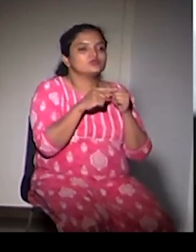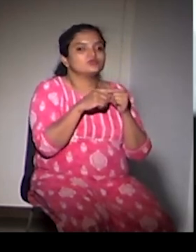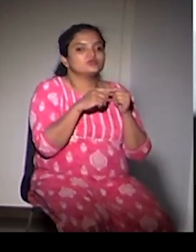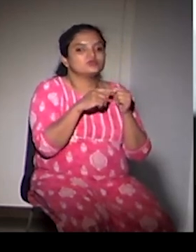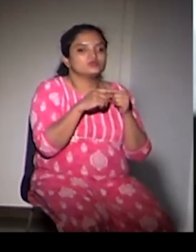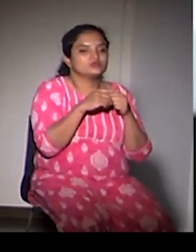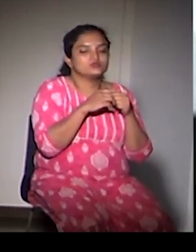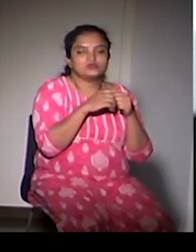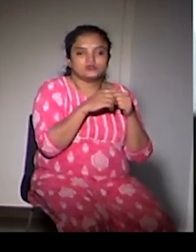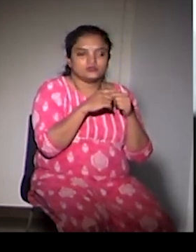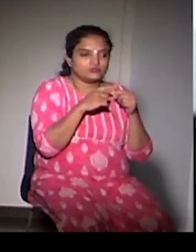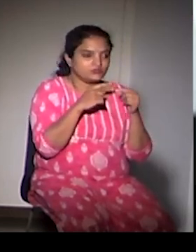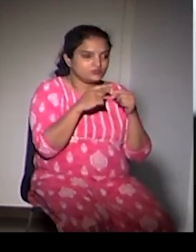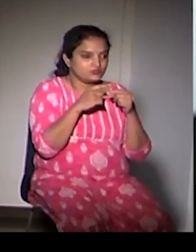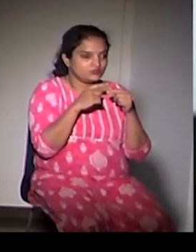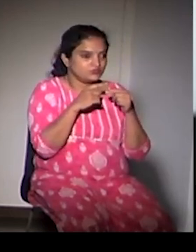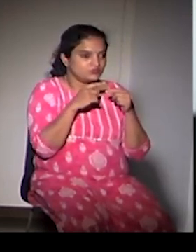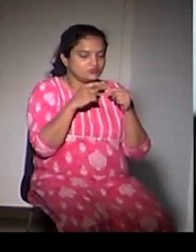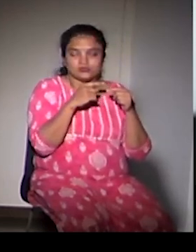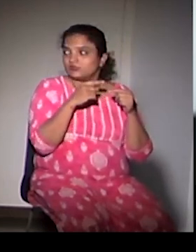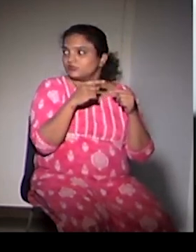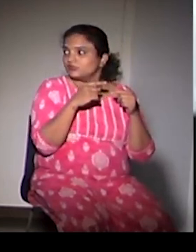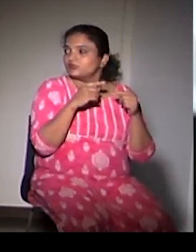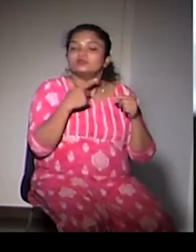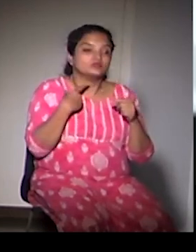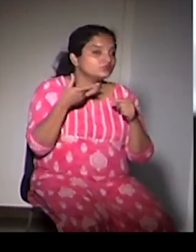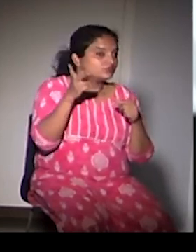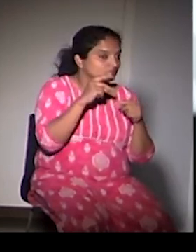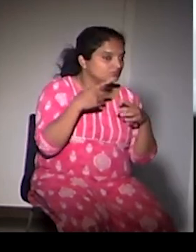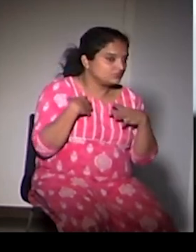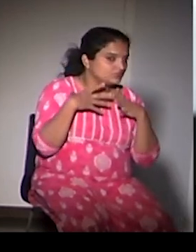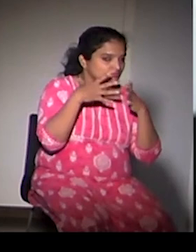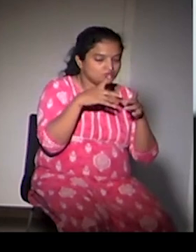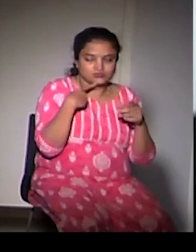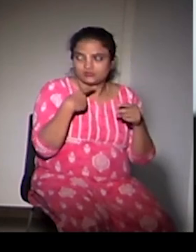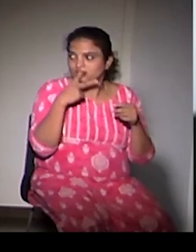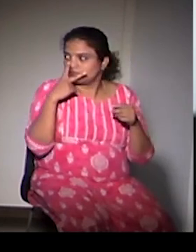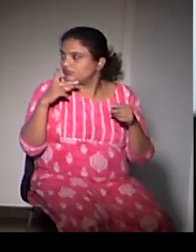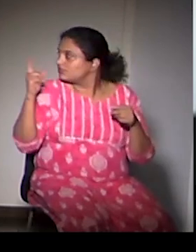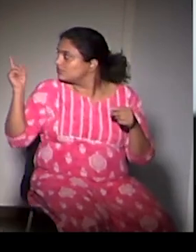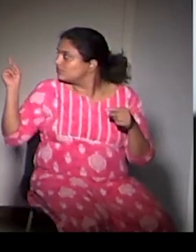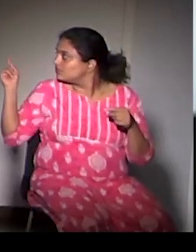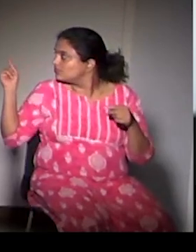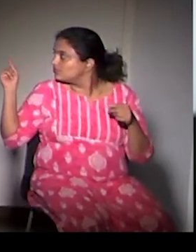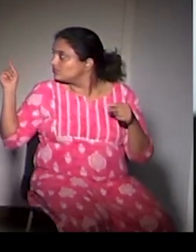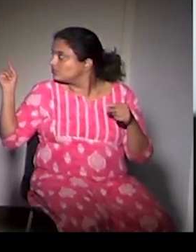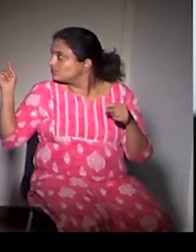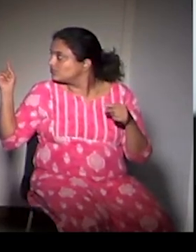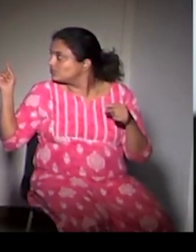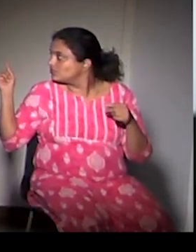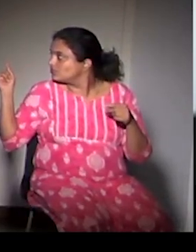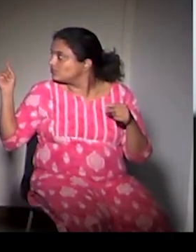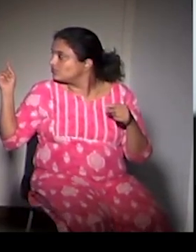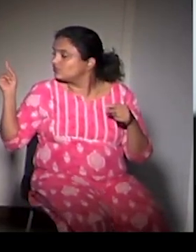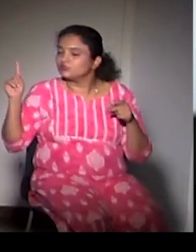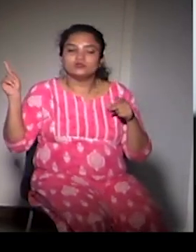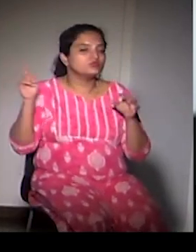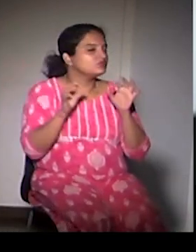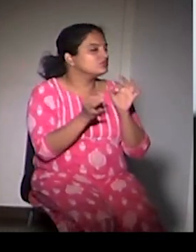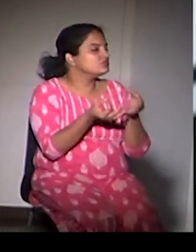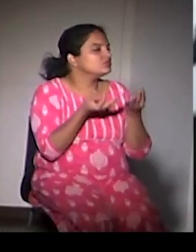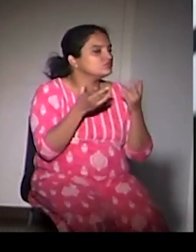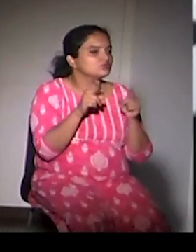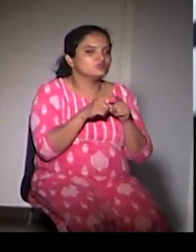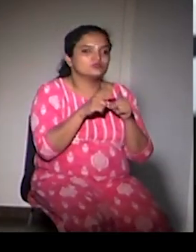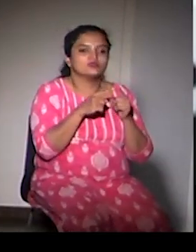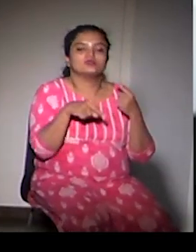of you have not yet been there. But again, remarkably little visited, but it's got some superb monuments and some of